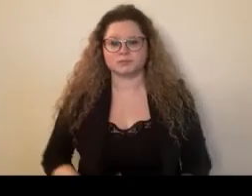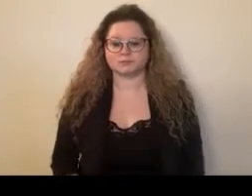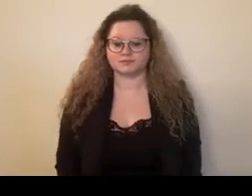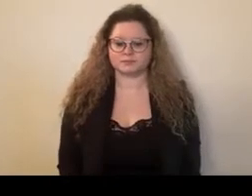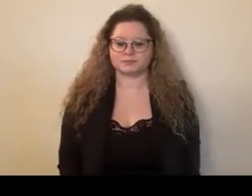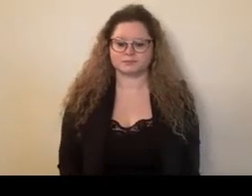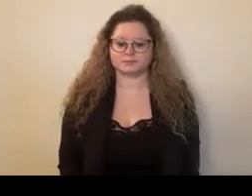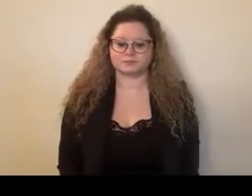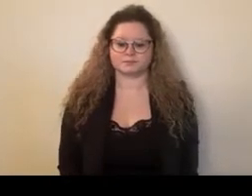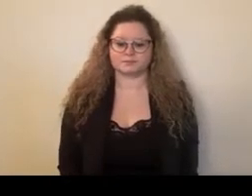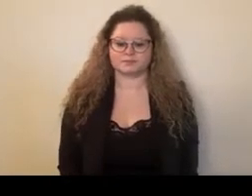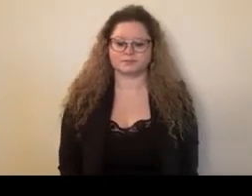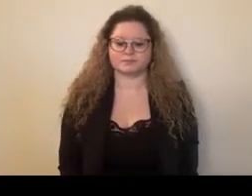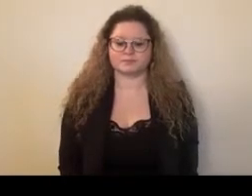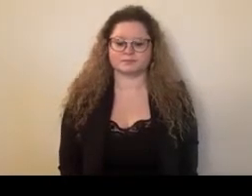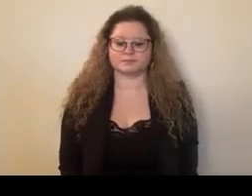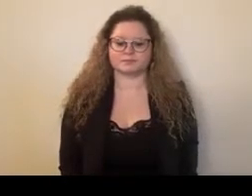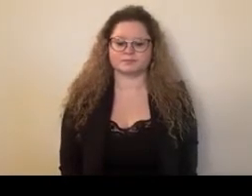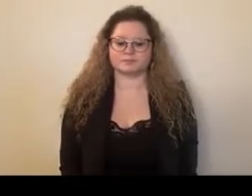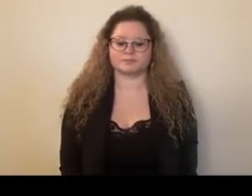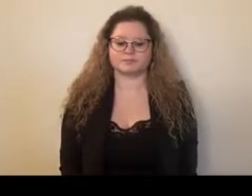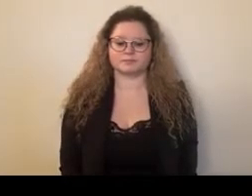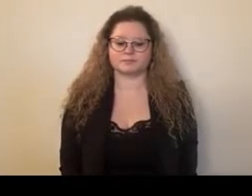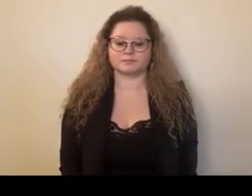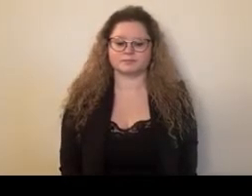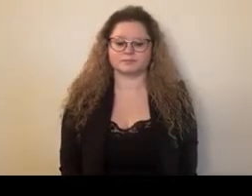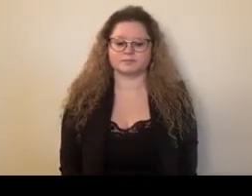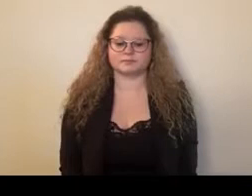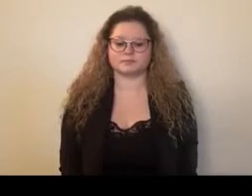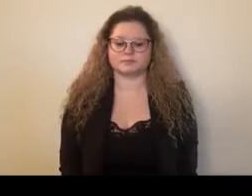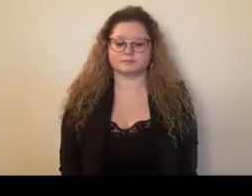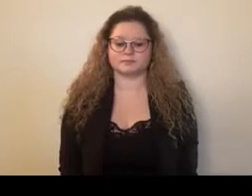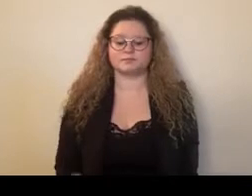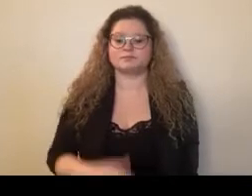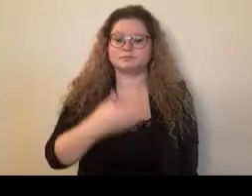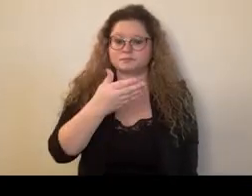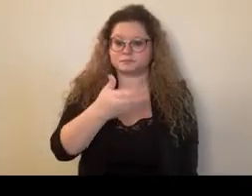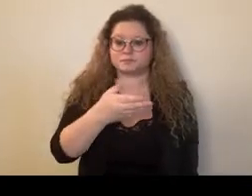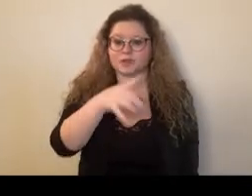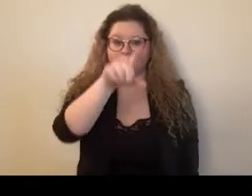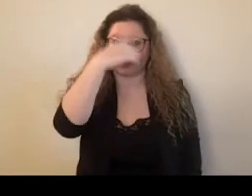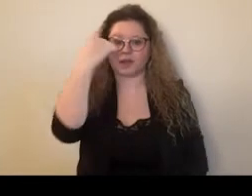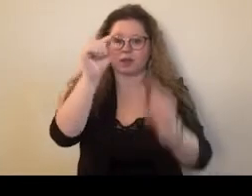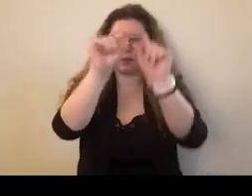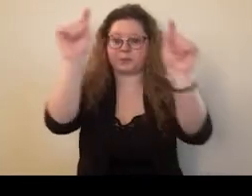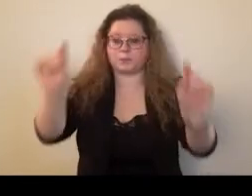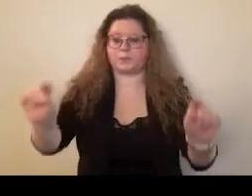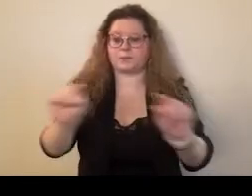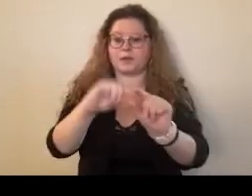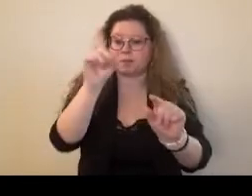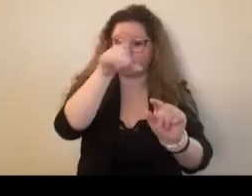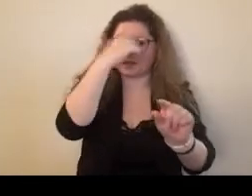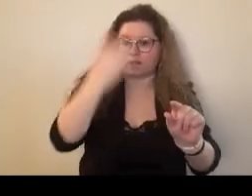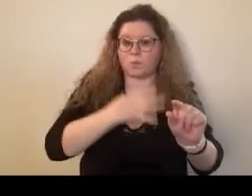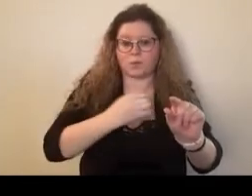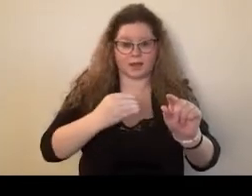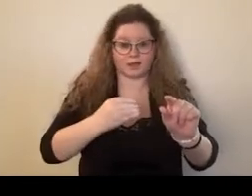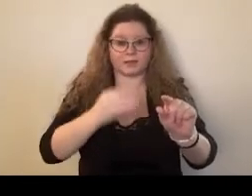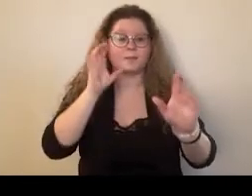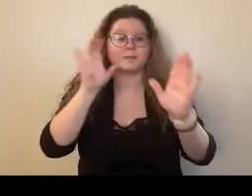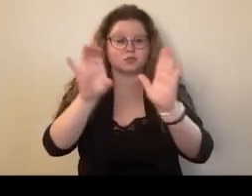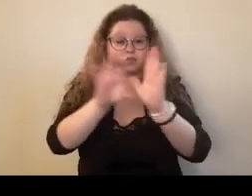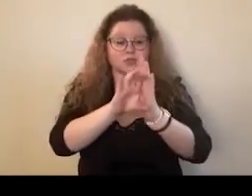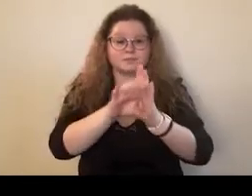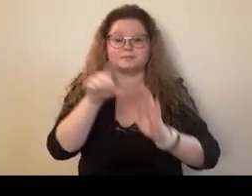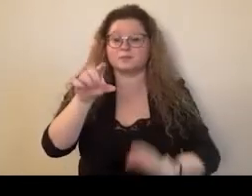A black frame holds a white mat, inside which is a black and white photograph of members of the Reachability team